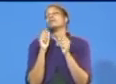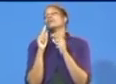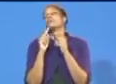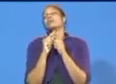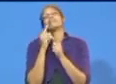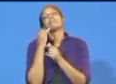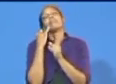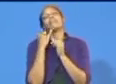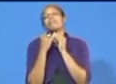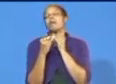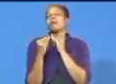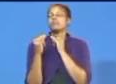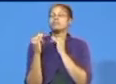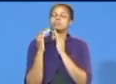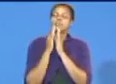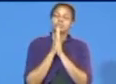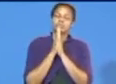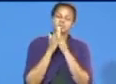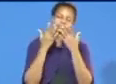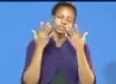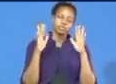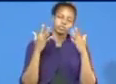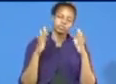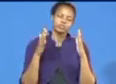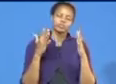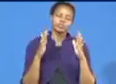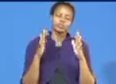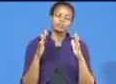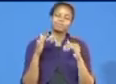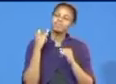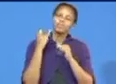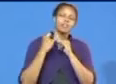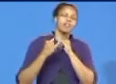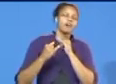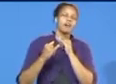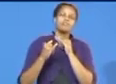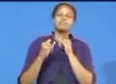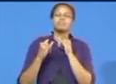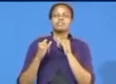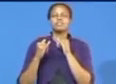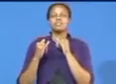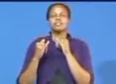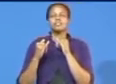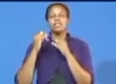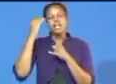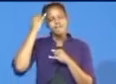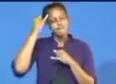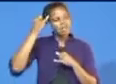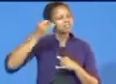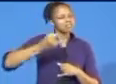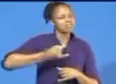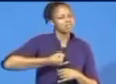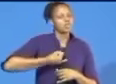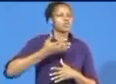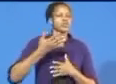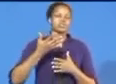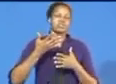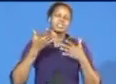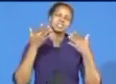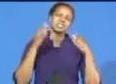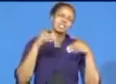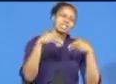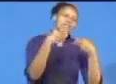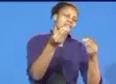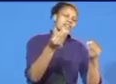prayer will have been prayed, when the last invitation would have been